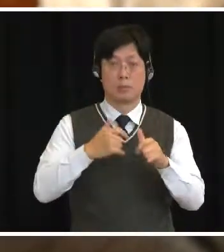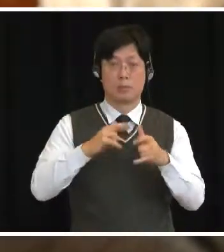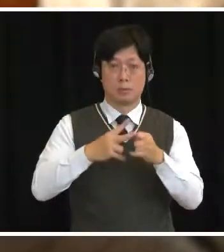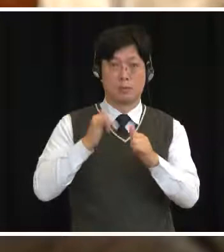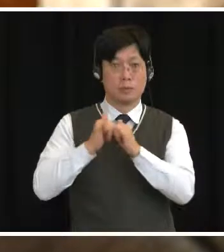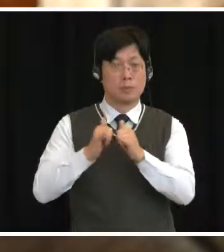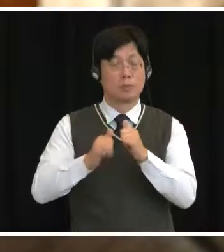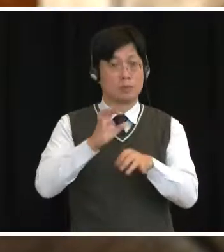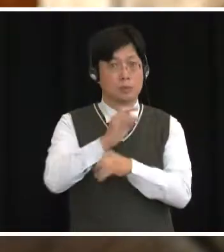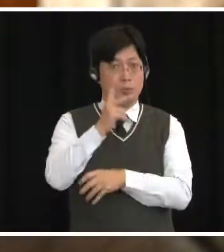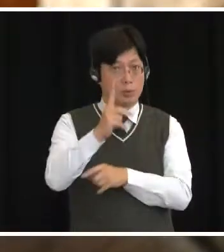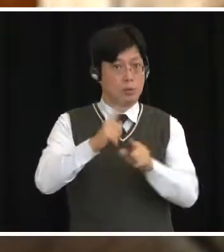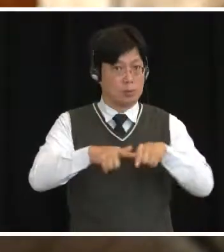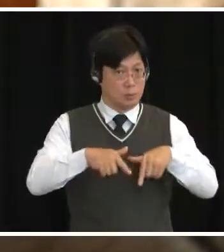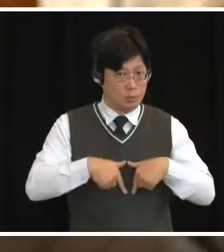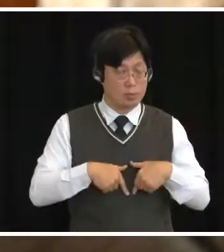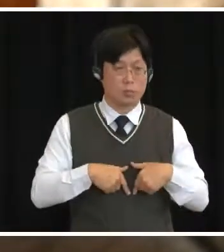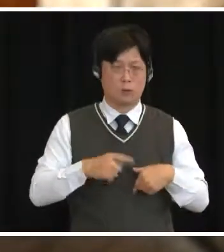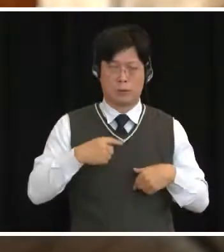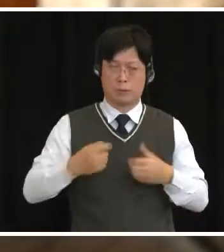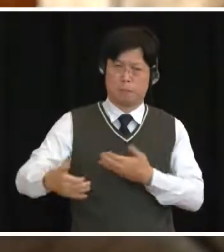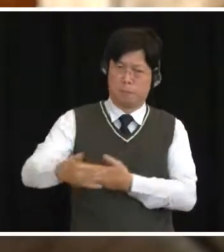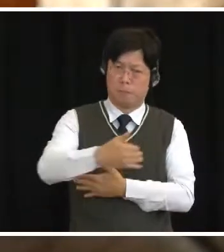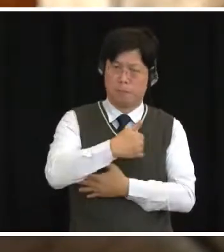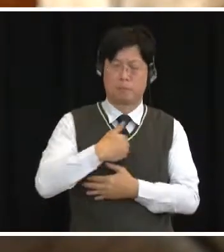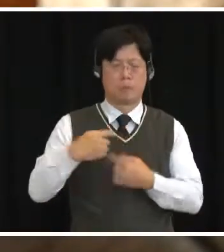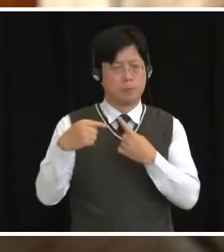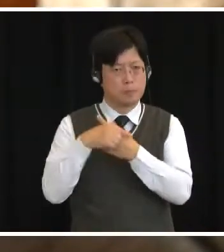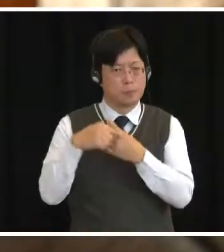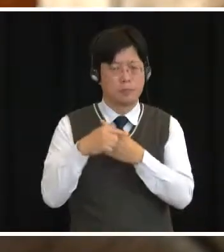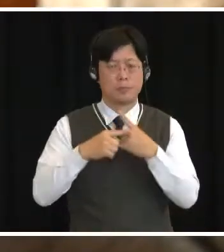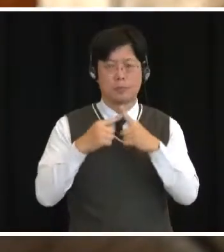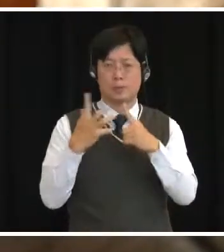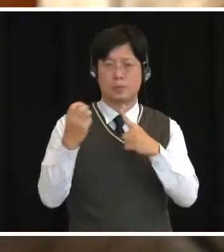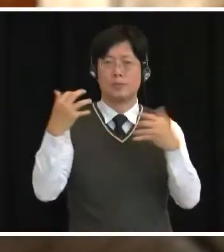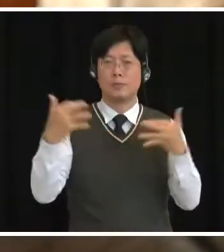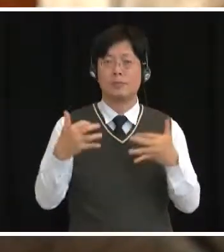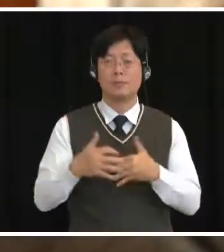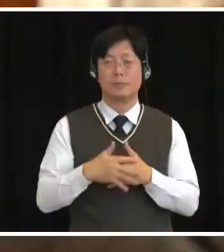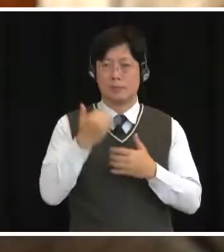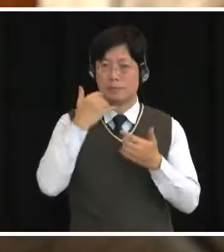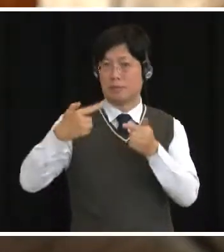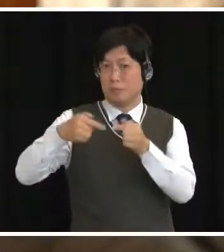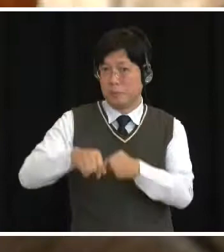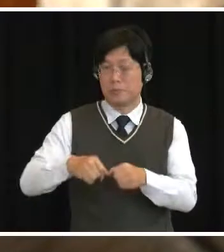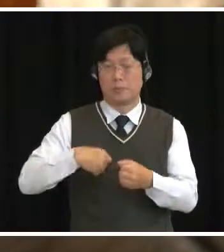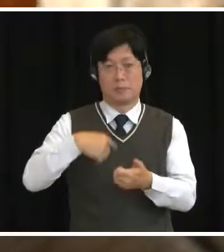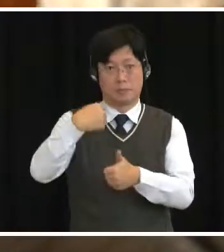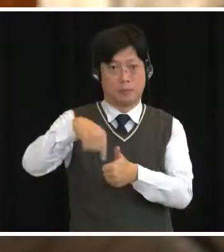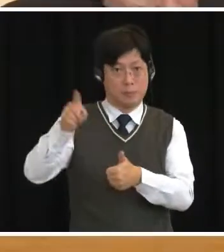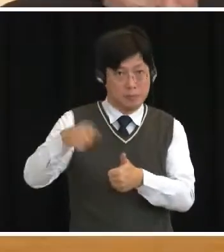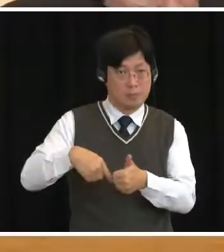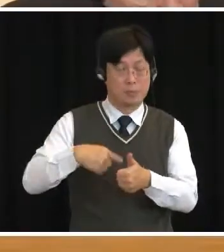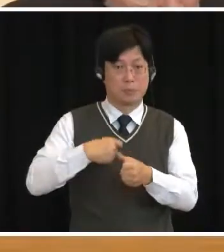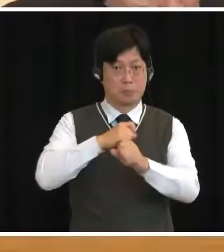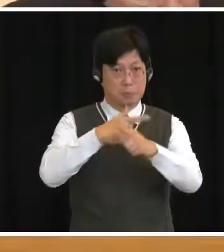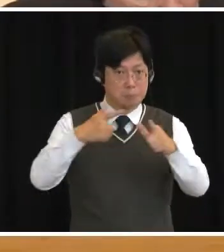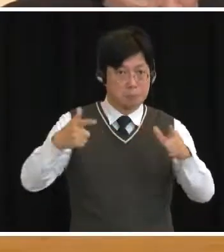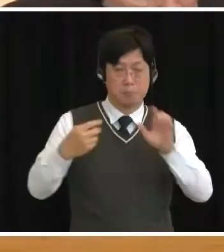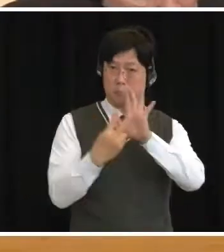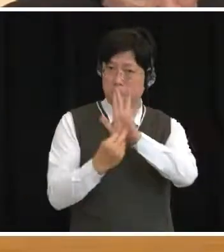There is a civic and social studies centers that studies